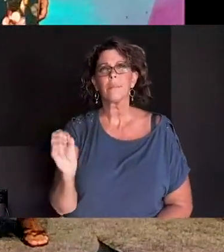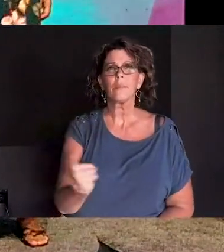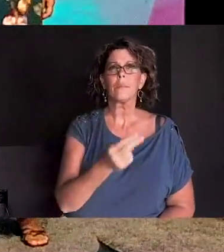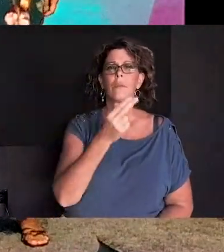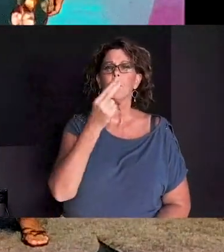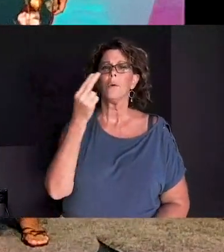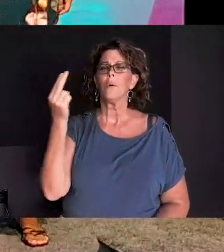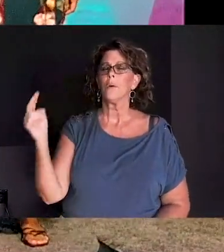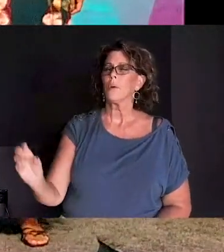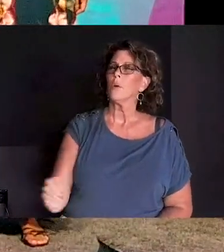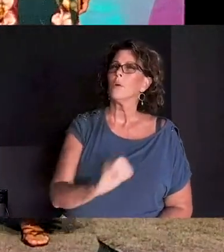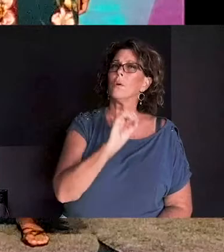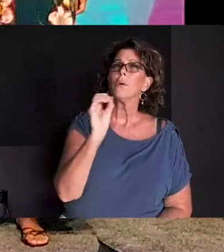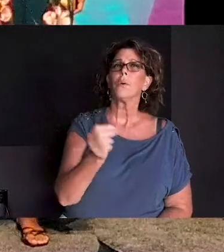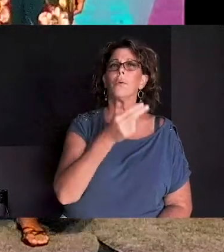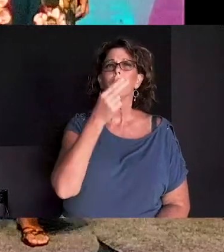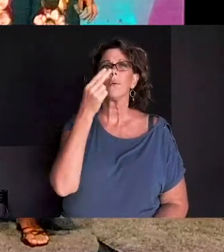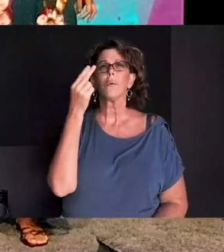Oh,